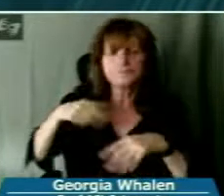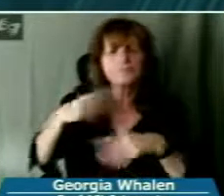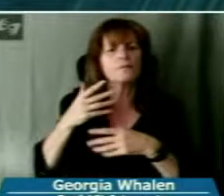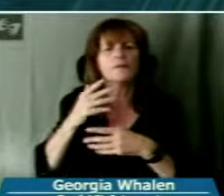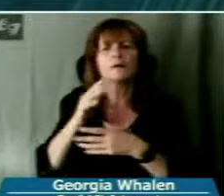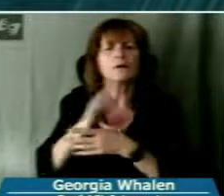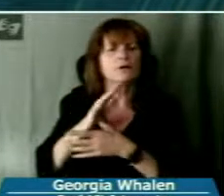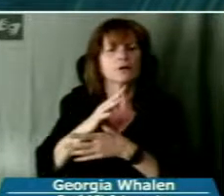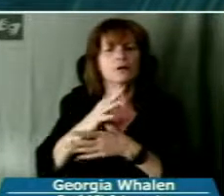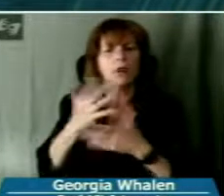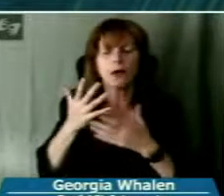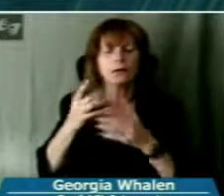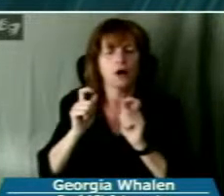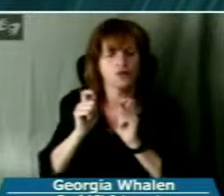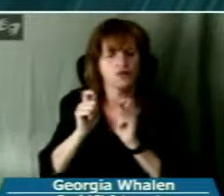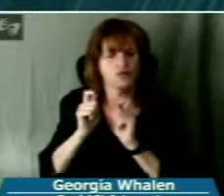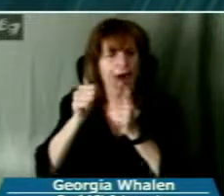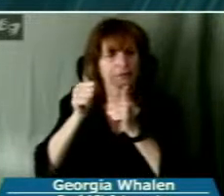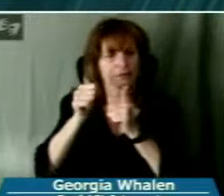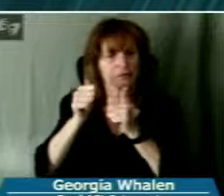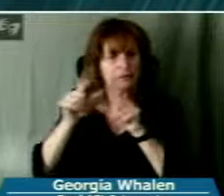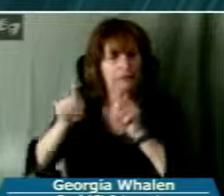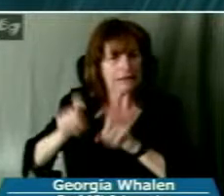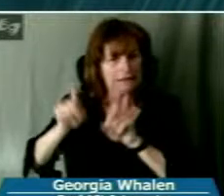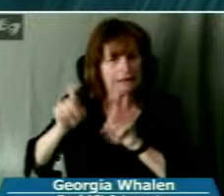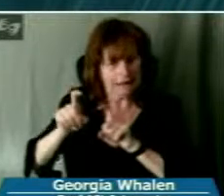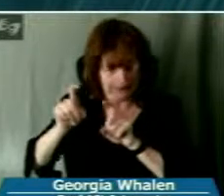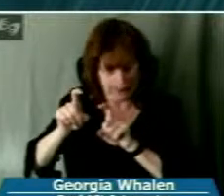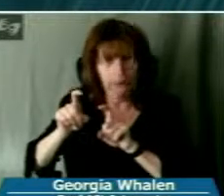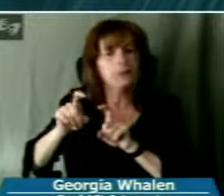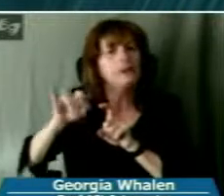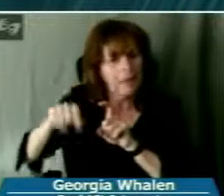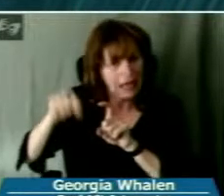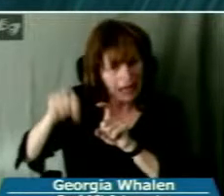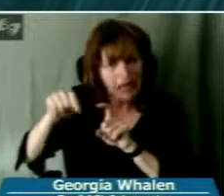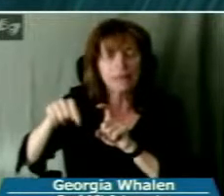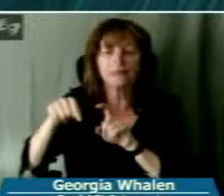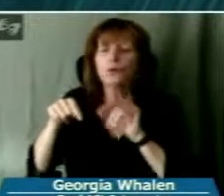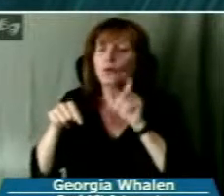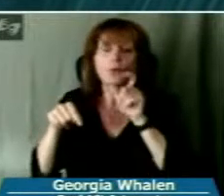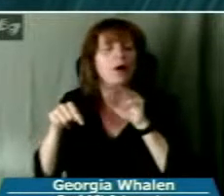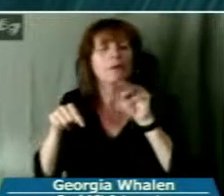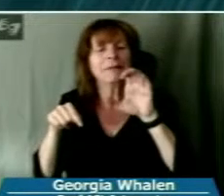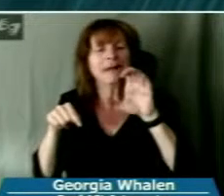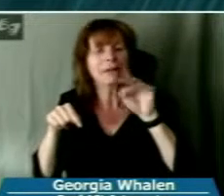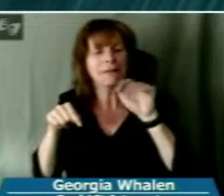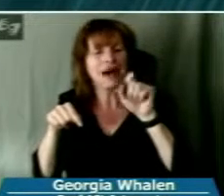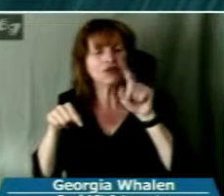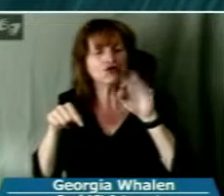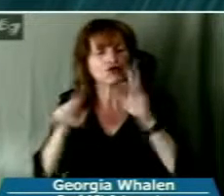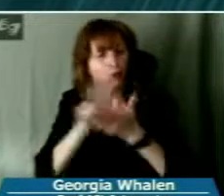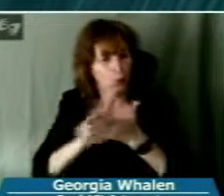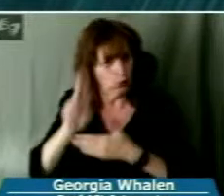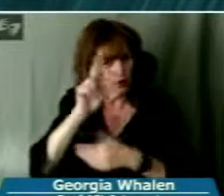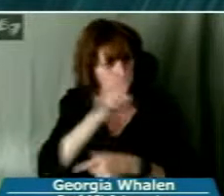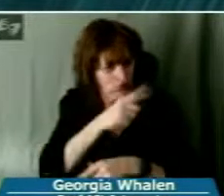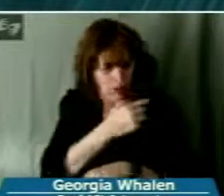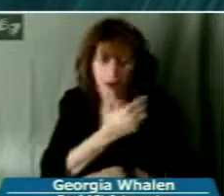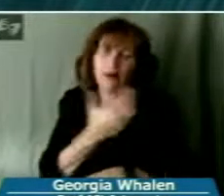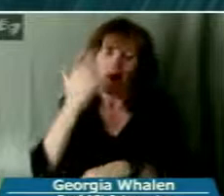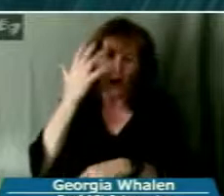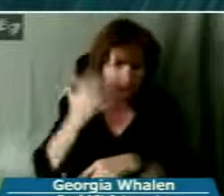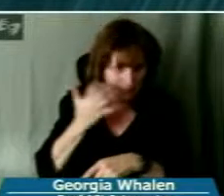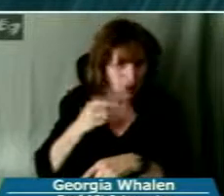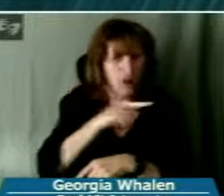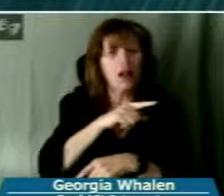Joseph's Healthcare in Hamilton, and a McMaster University study of recovered patients to examine antibodies and if they help prevent